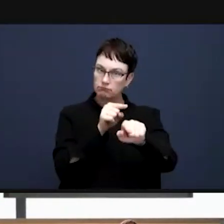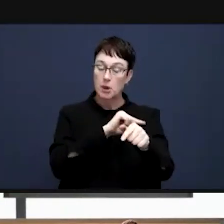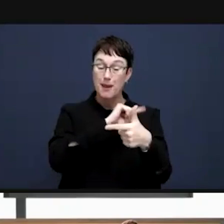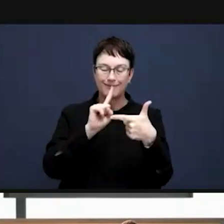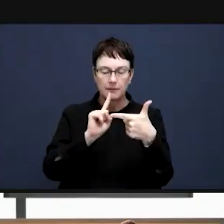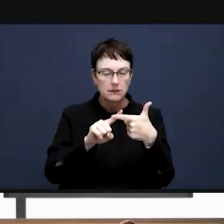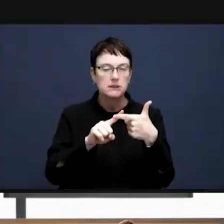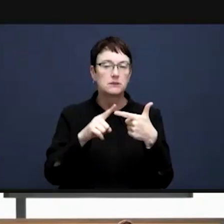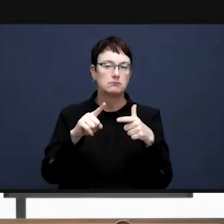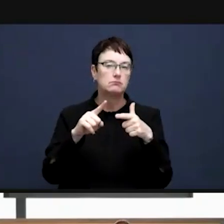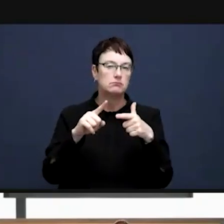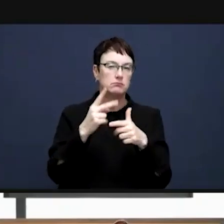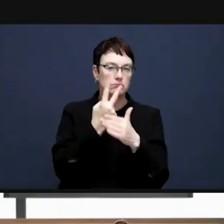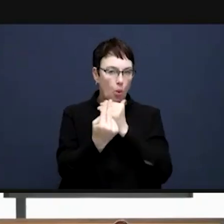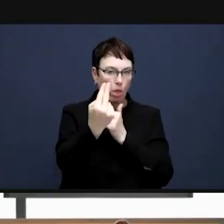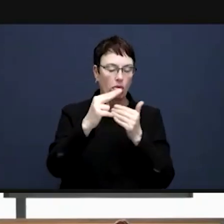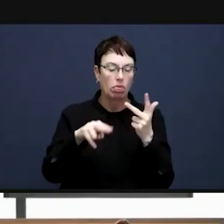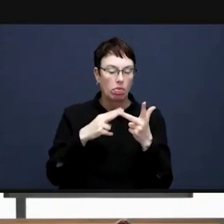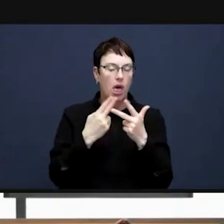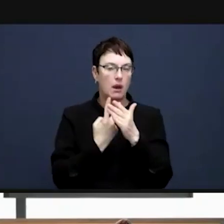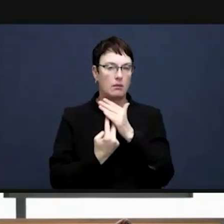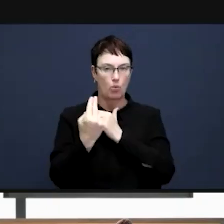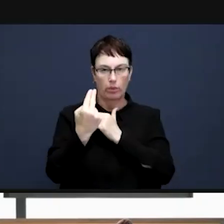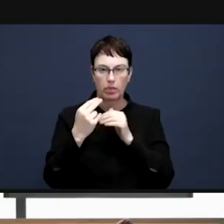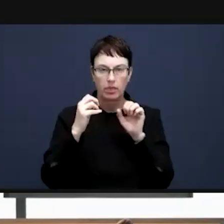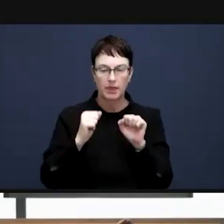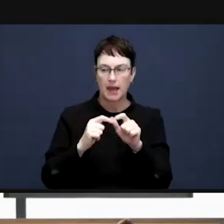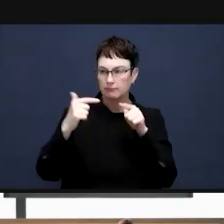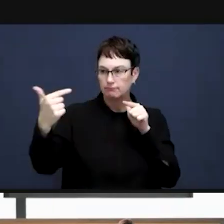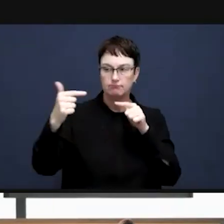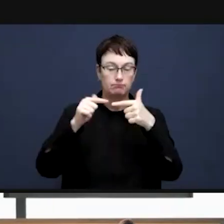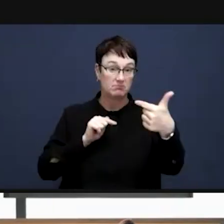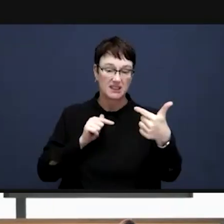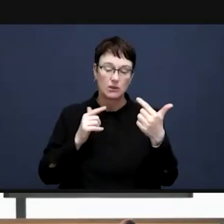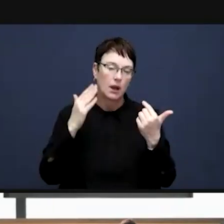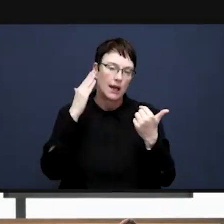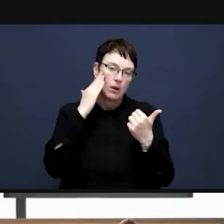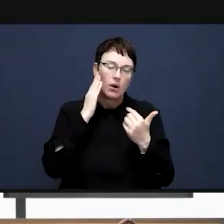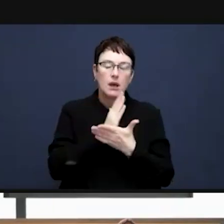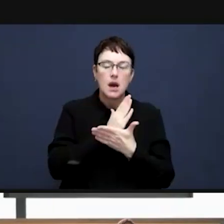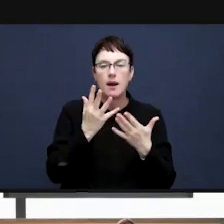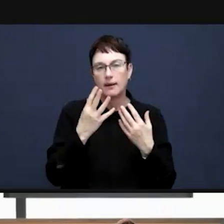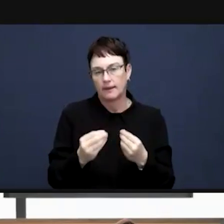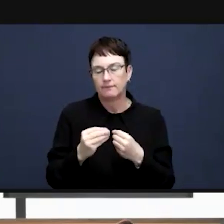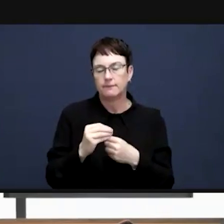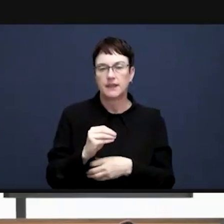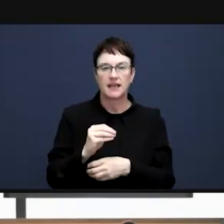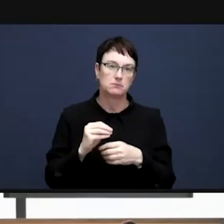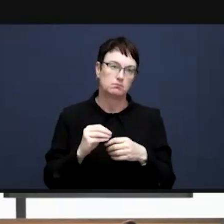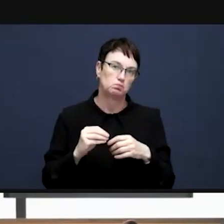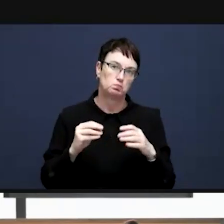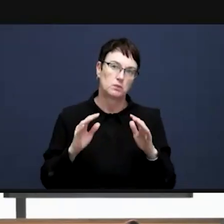Act things going on, and also some accessibility chats that are also live streamed. So that's really interesting if you're interested in